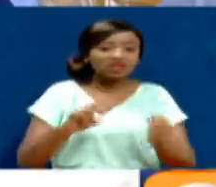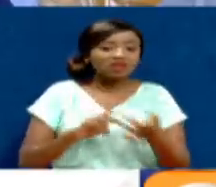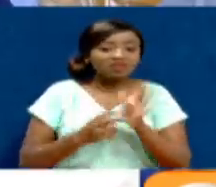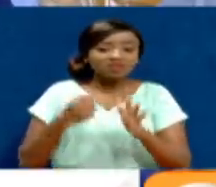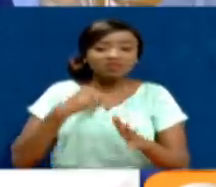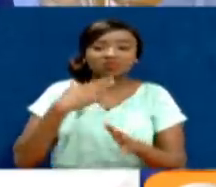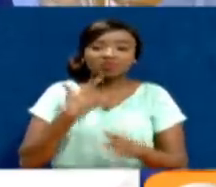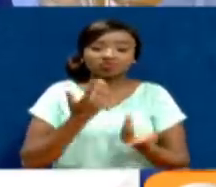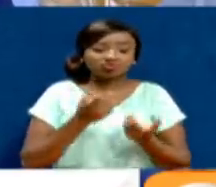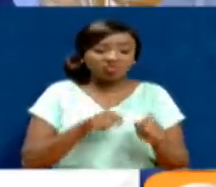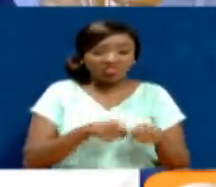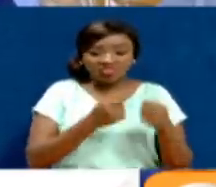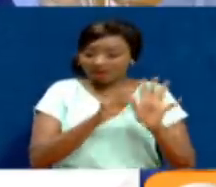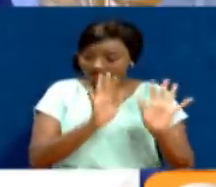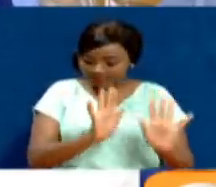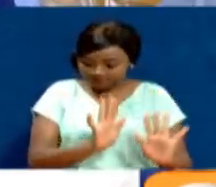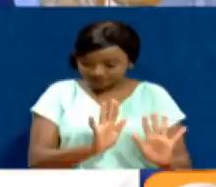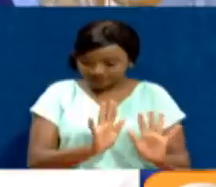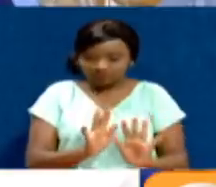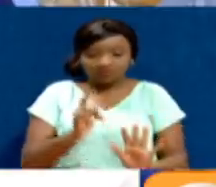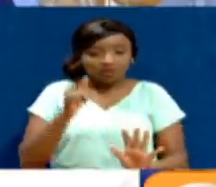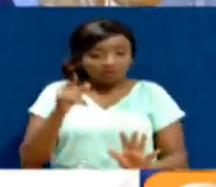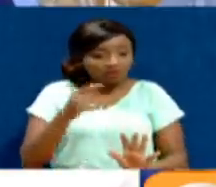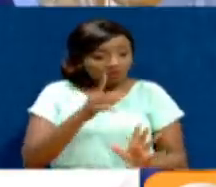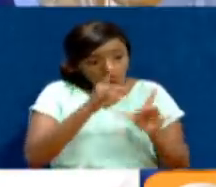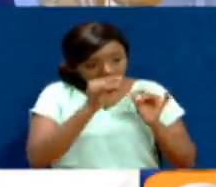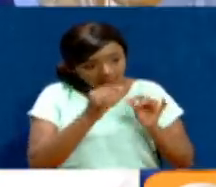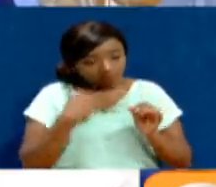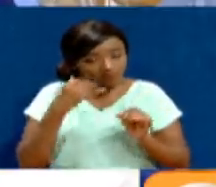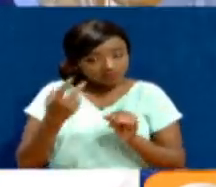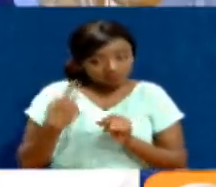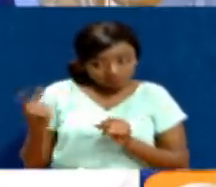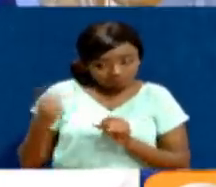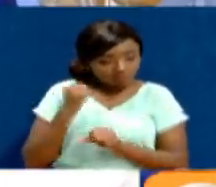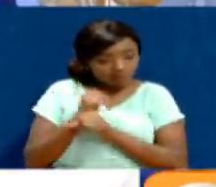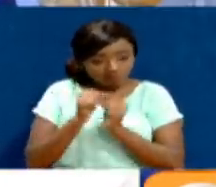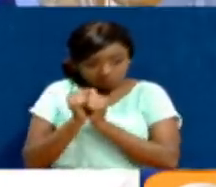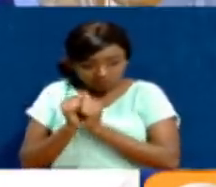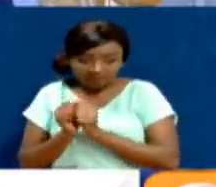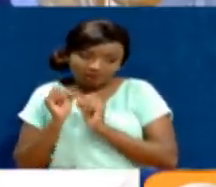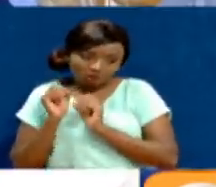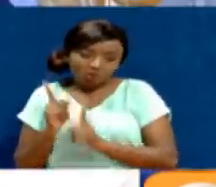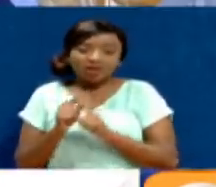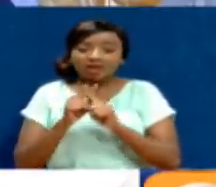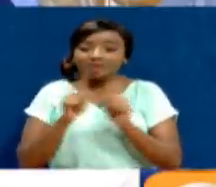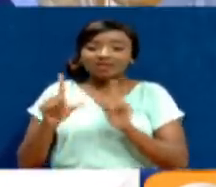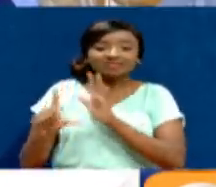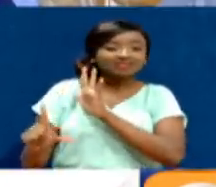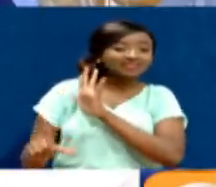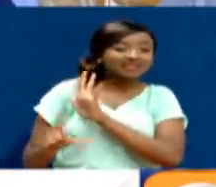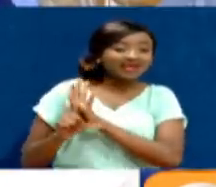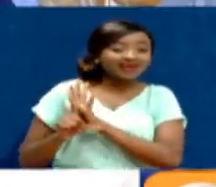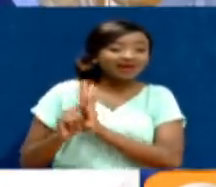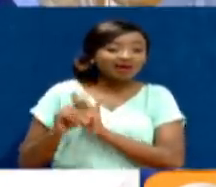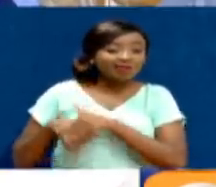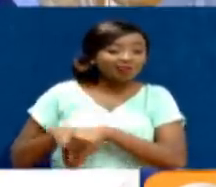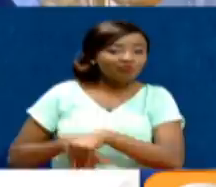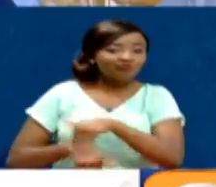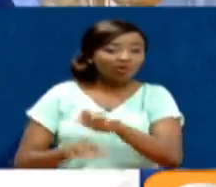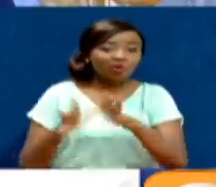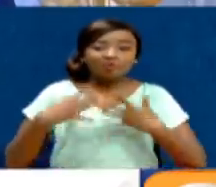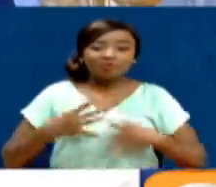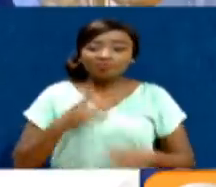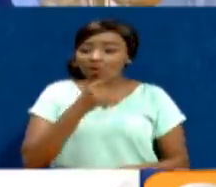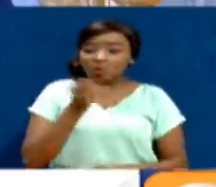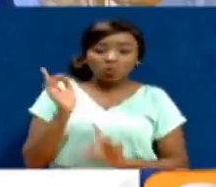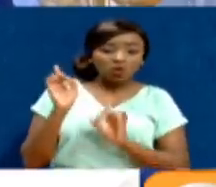disrespect the president. Amesema tufanya kazi pamoja, I am ready to work with NMS. Provided sheria ifatiliwe. Watu walemka asubuhi kutupigia